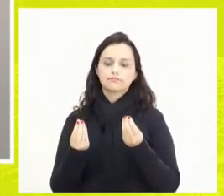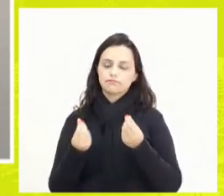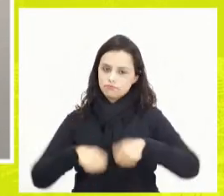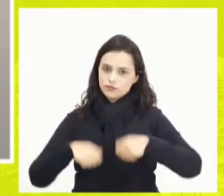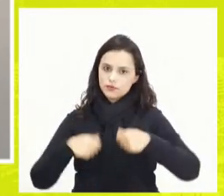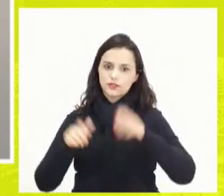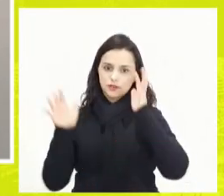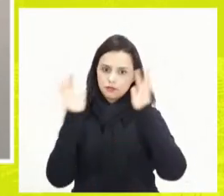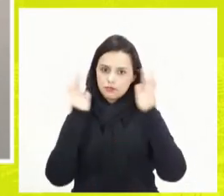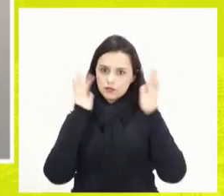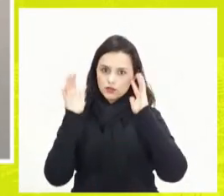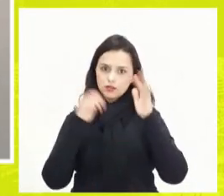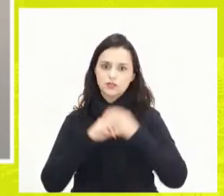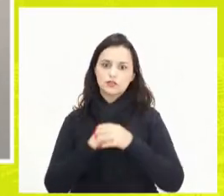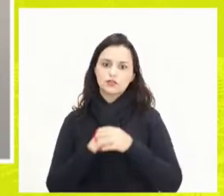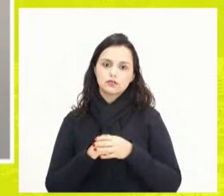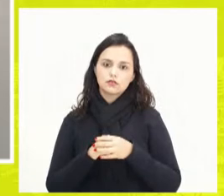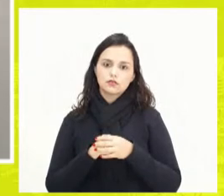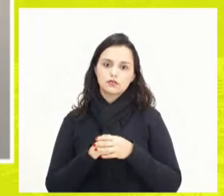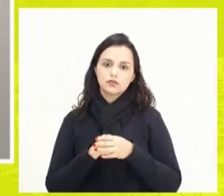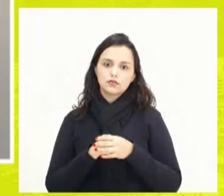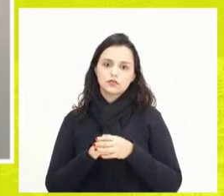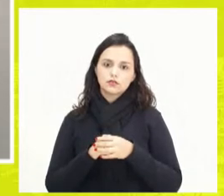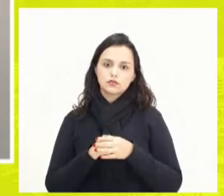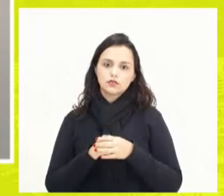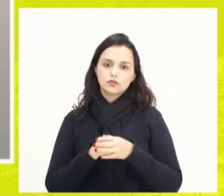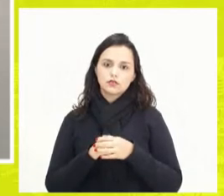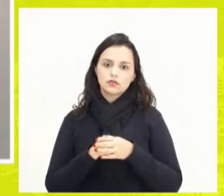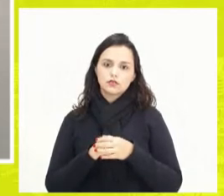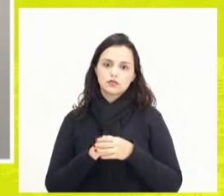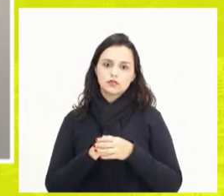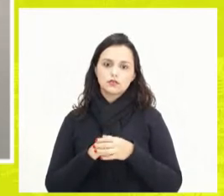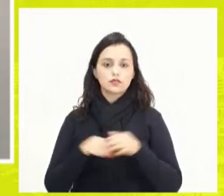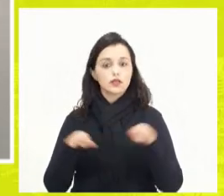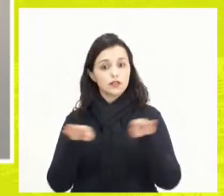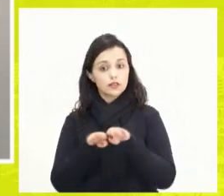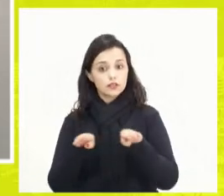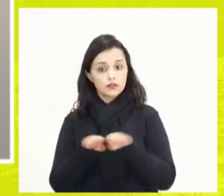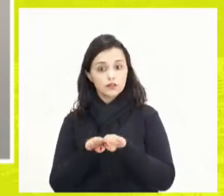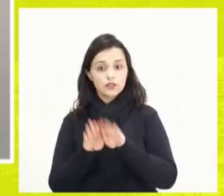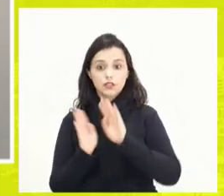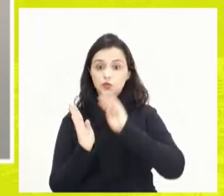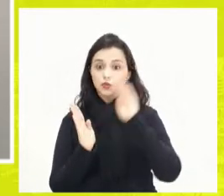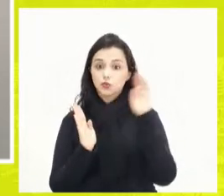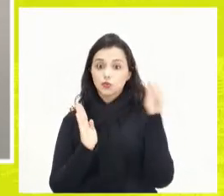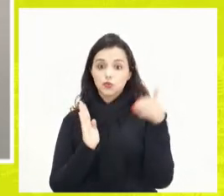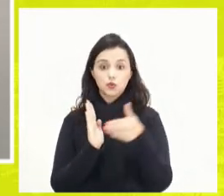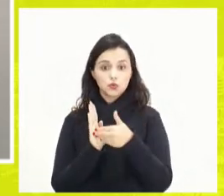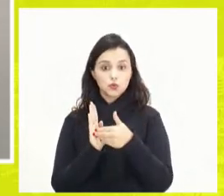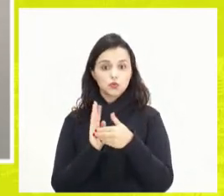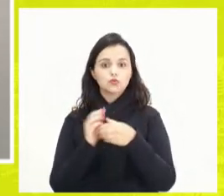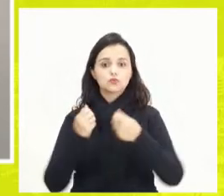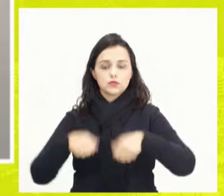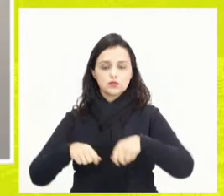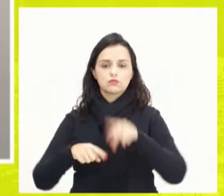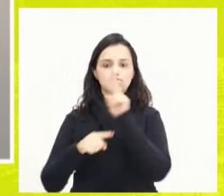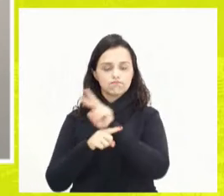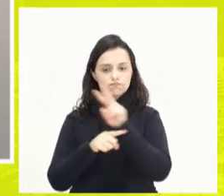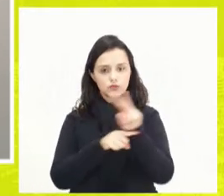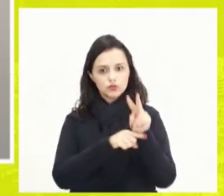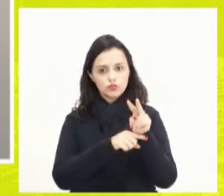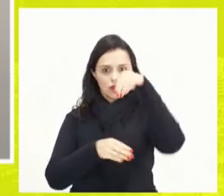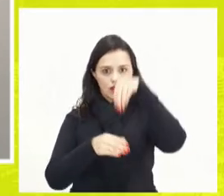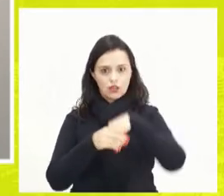to think of social markers and at the same time there must be equivalency everybody needs to be